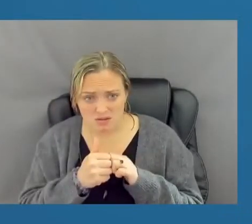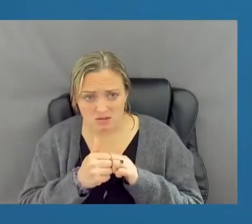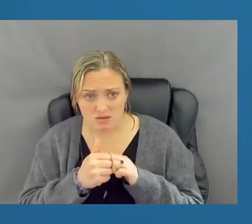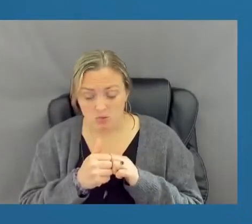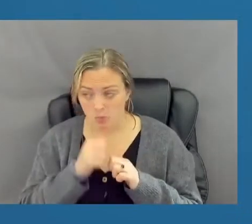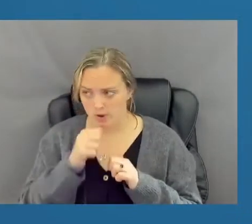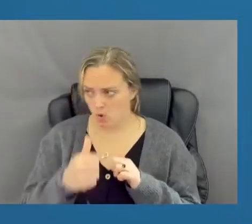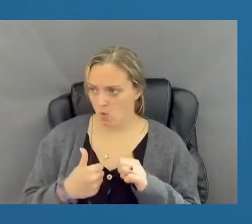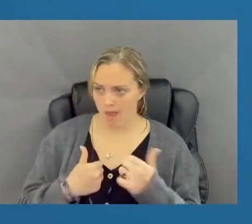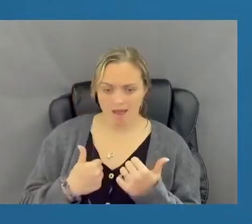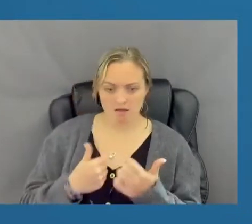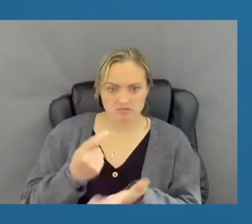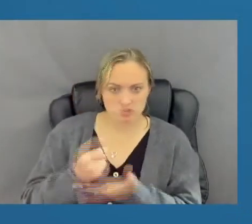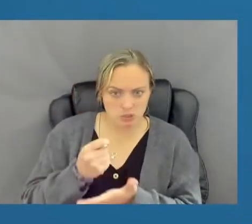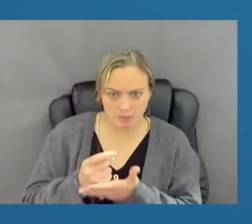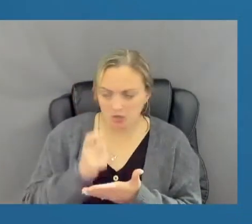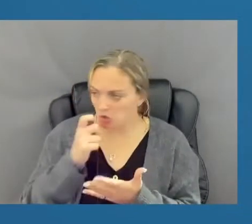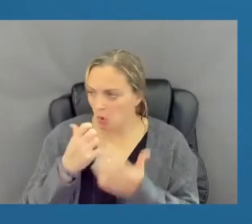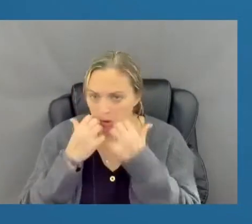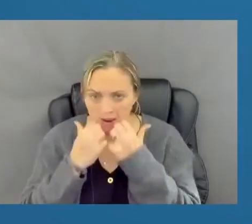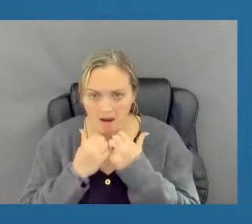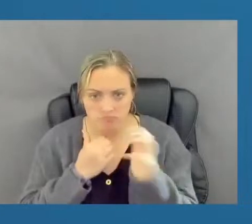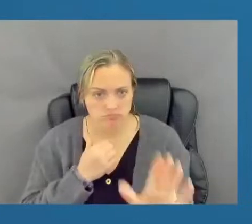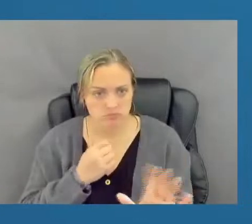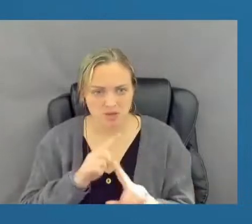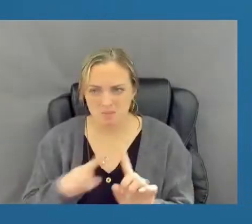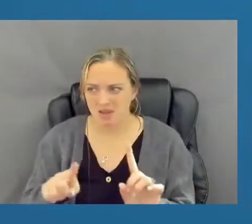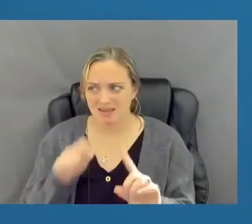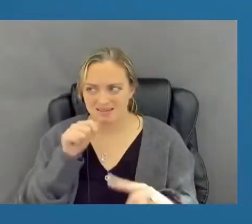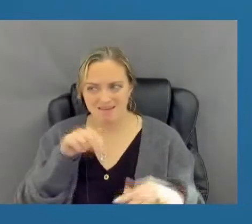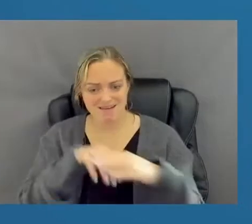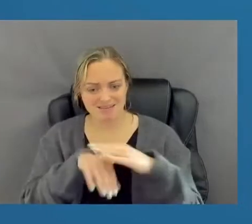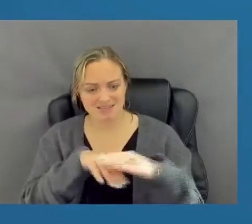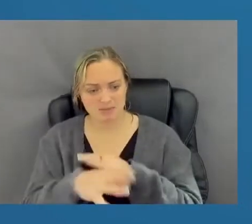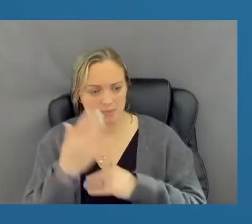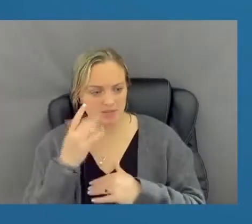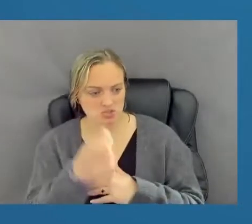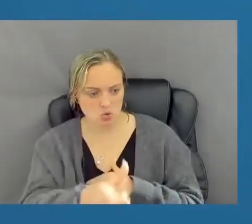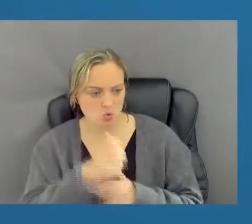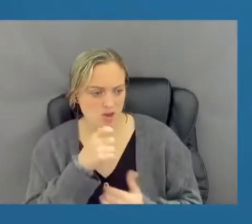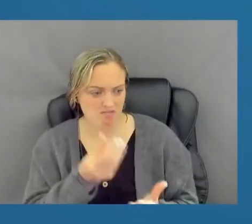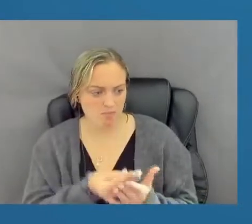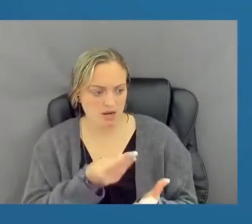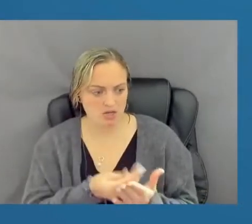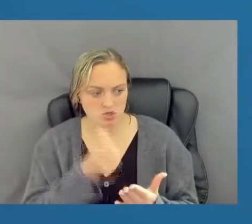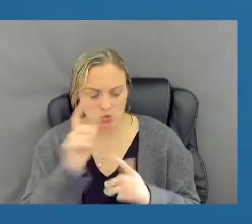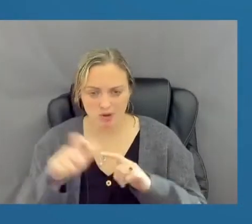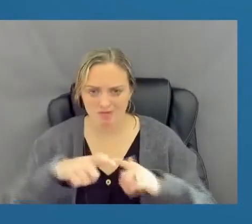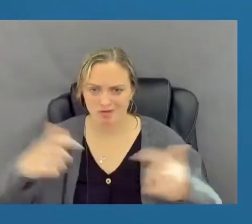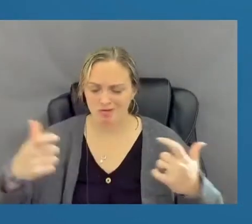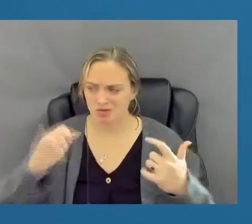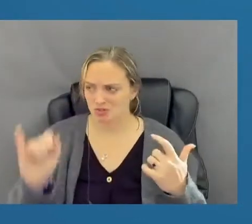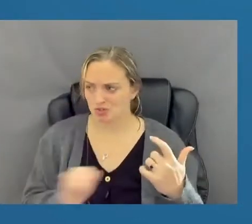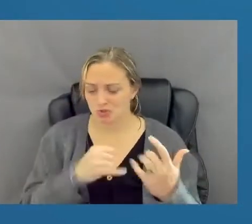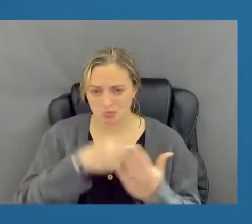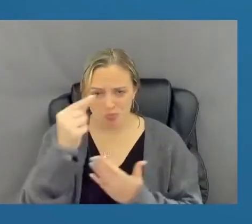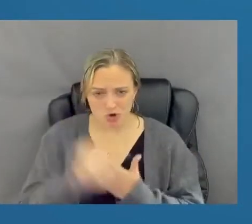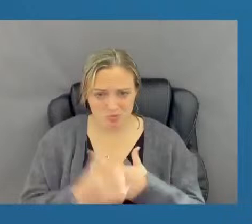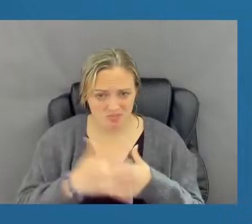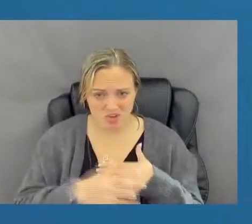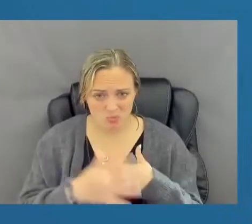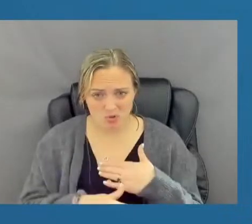or the treatments or the care, but if it's inaccessible to you because you don't have the largest insurance program available to you, we